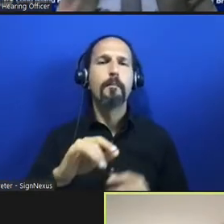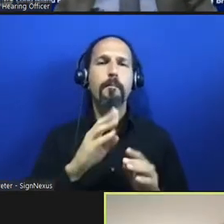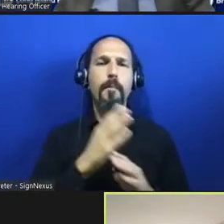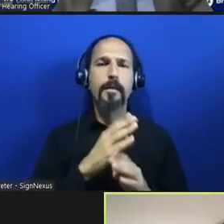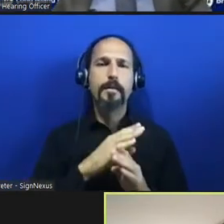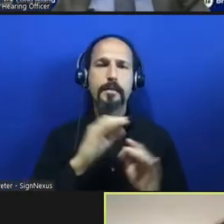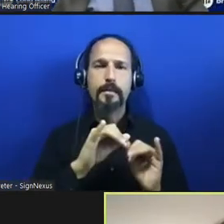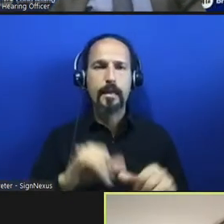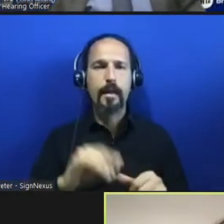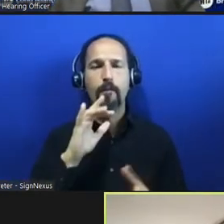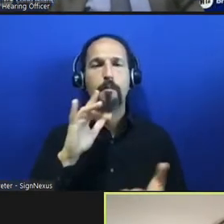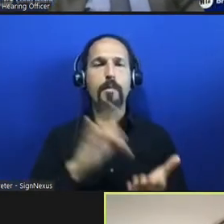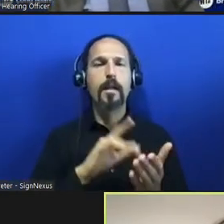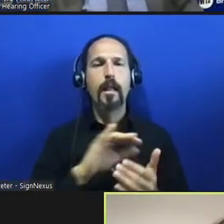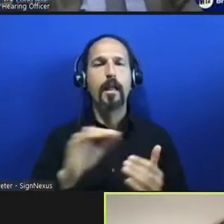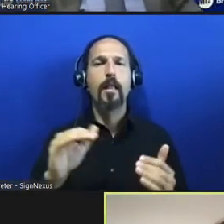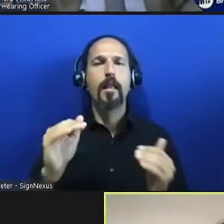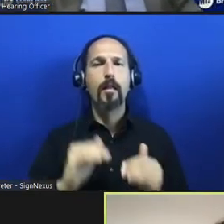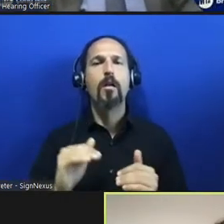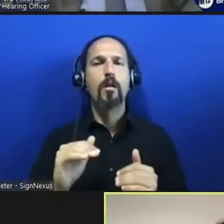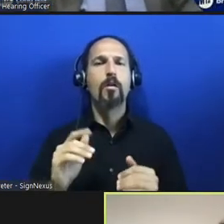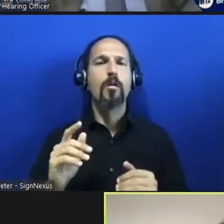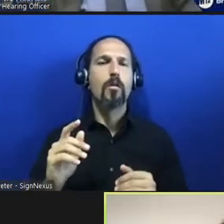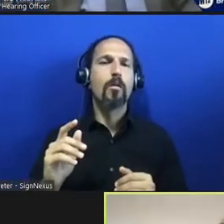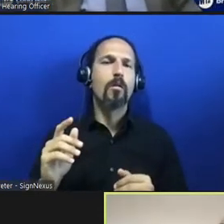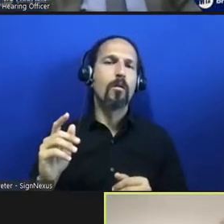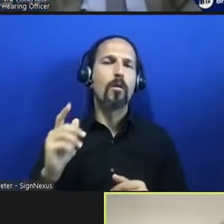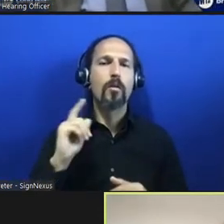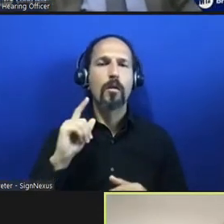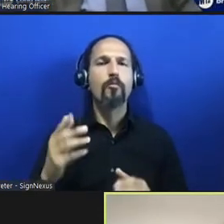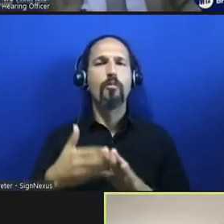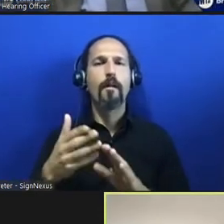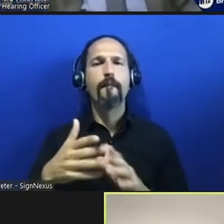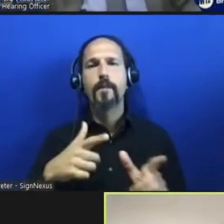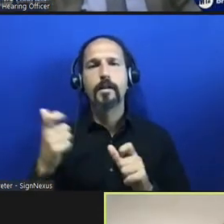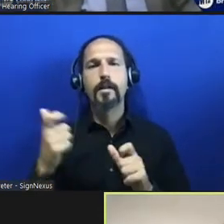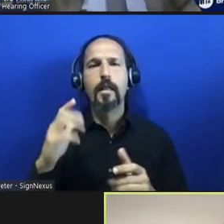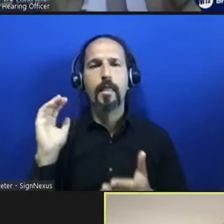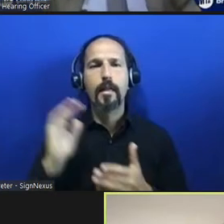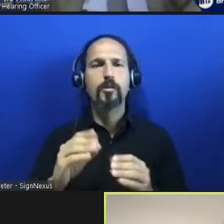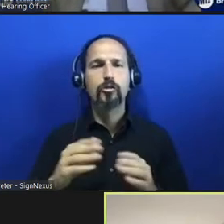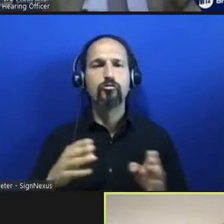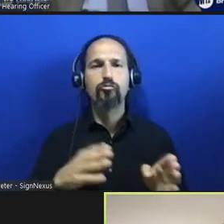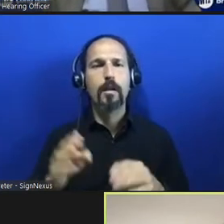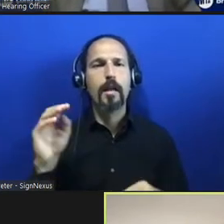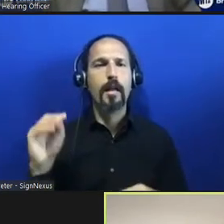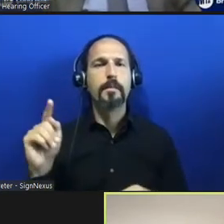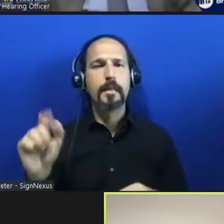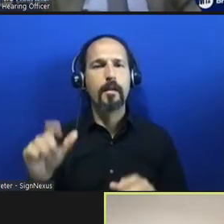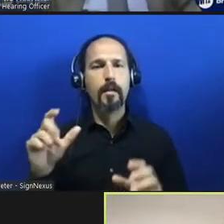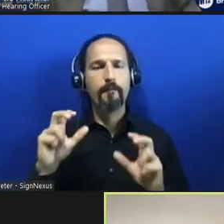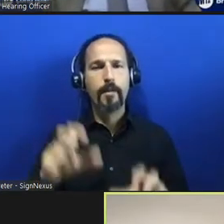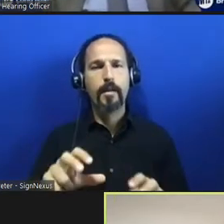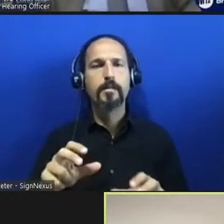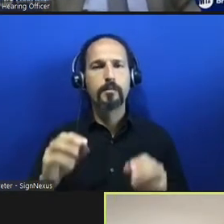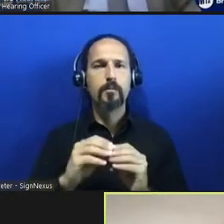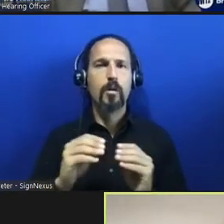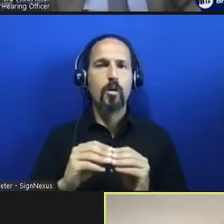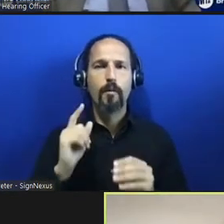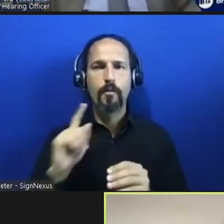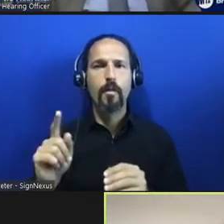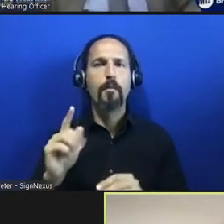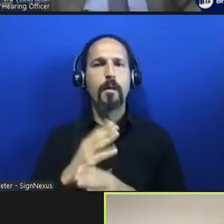which middle and lower class New Yorkers ride most will be able to run faster on less congested streets and I urge the MTA to invest further and more frequent bus service